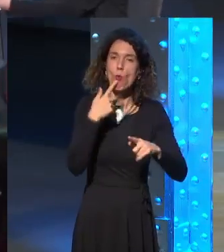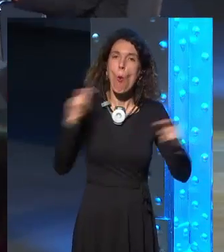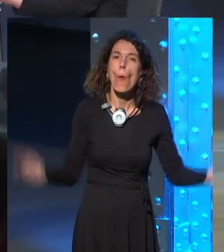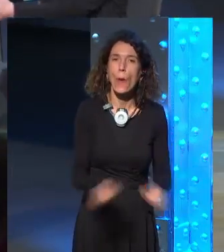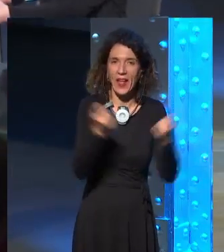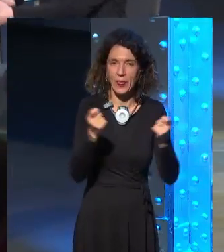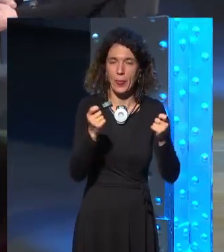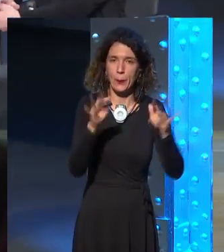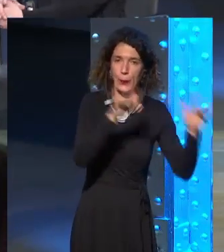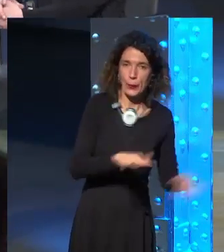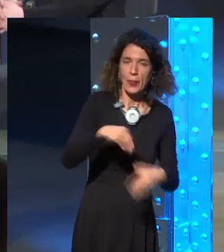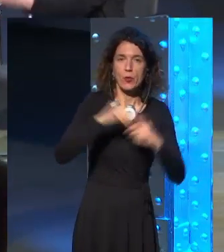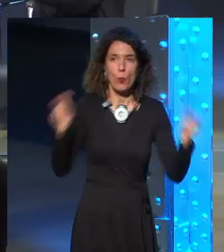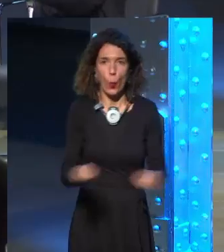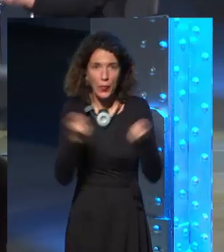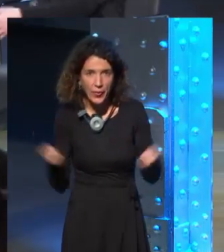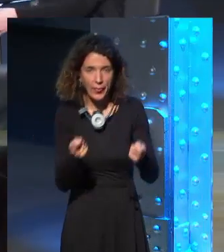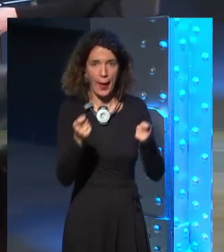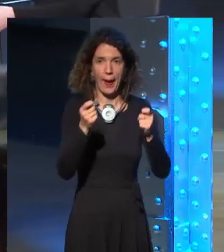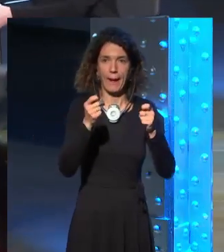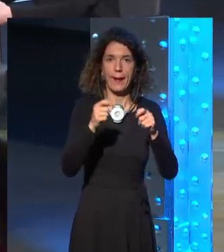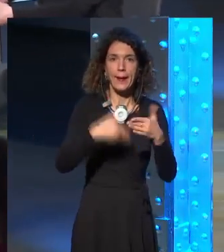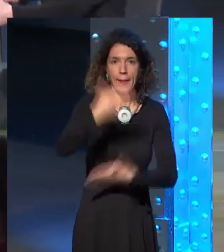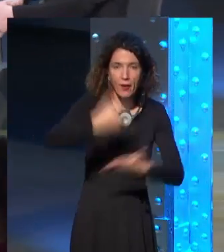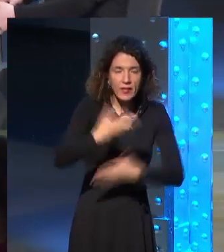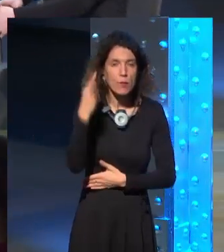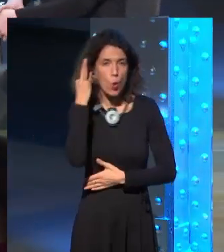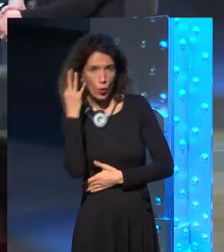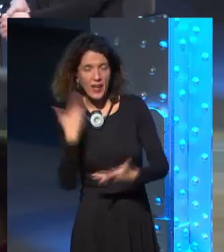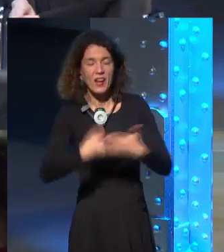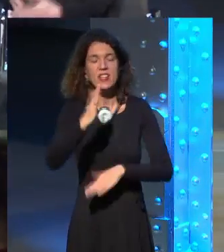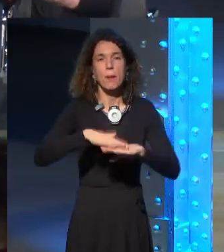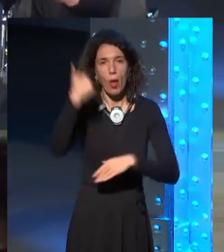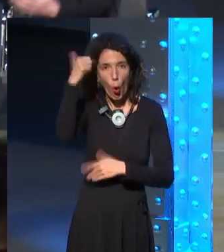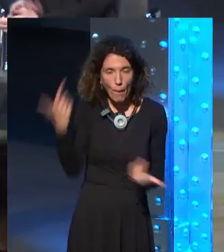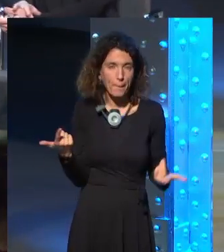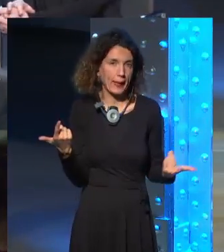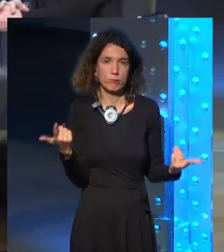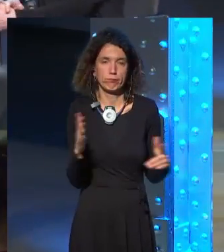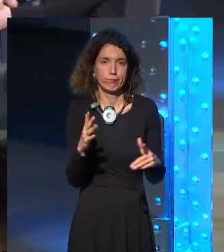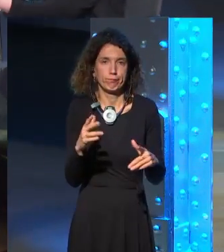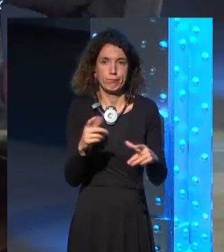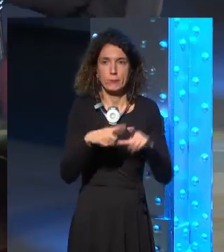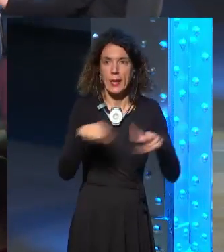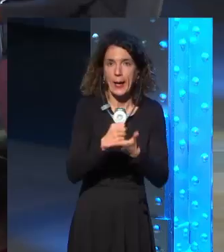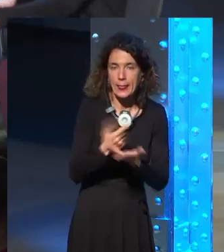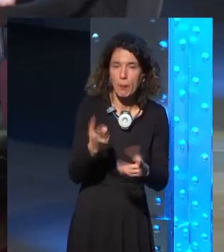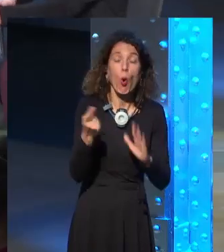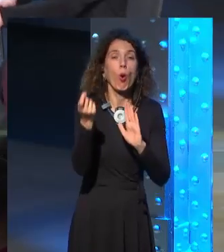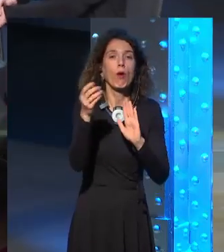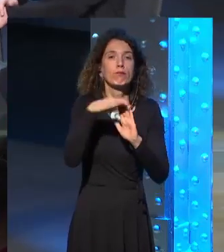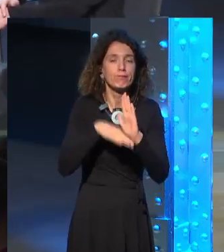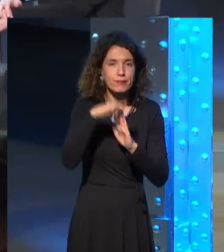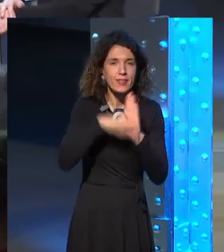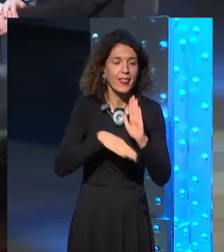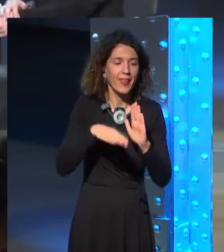the advertising, in the women's magazine, in the men's magazines, in the recipes of how to become ultimately happy